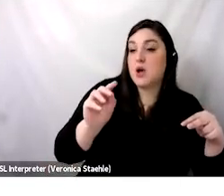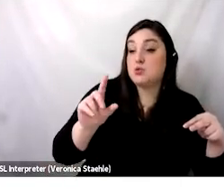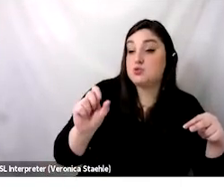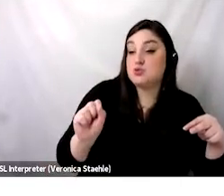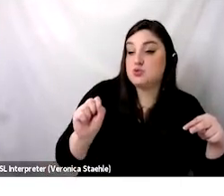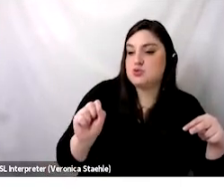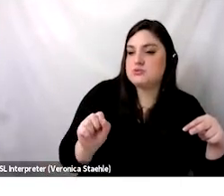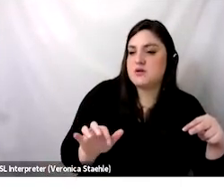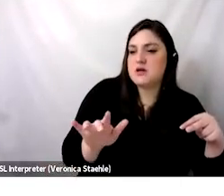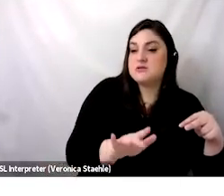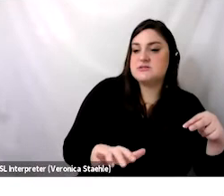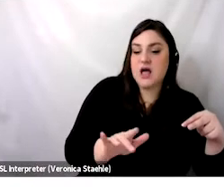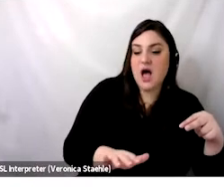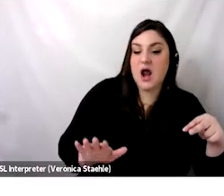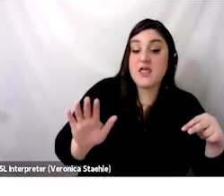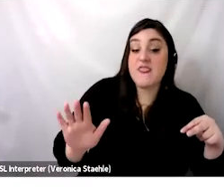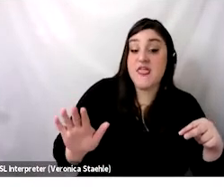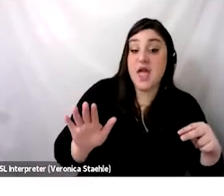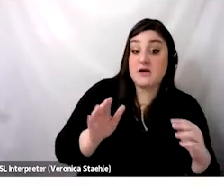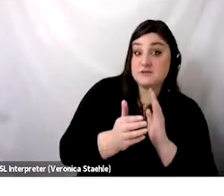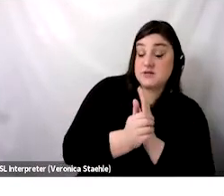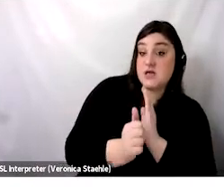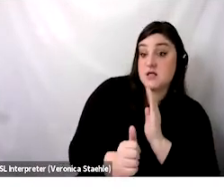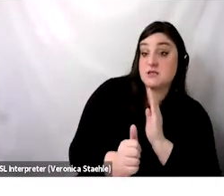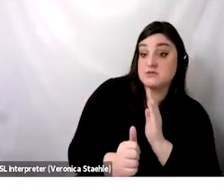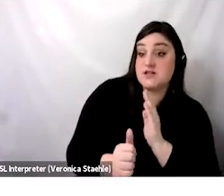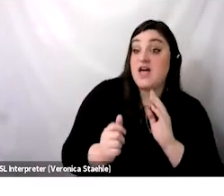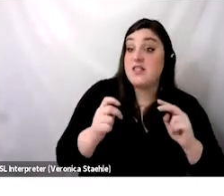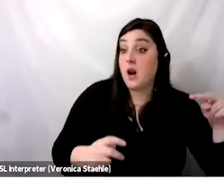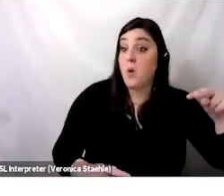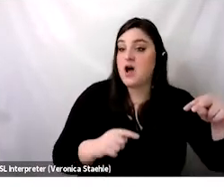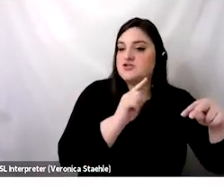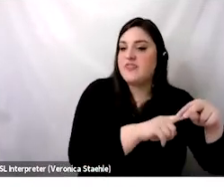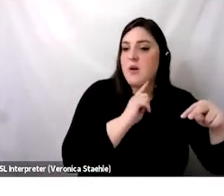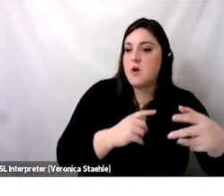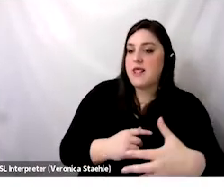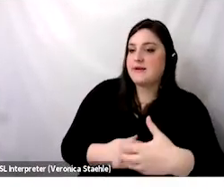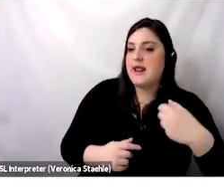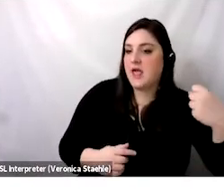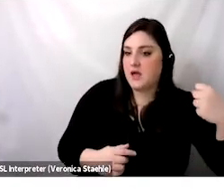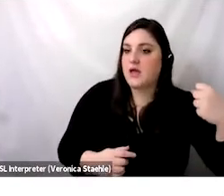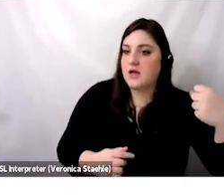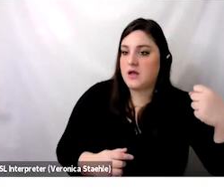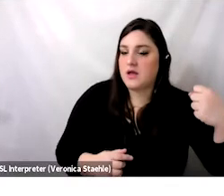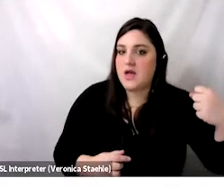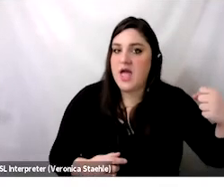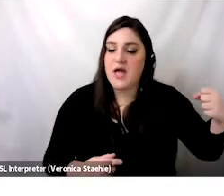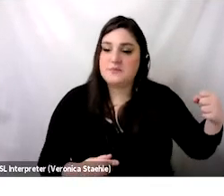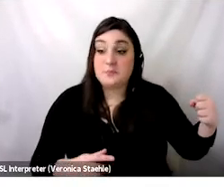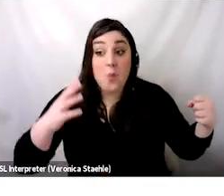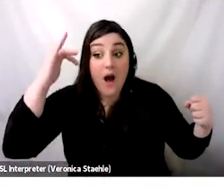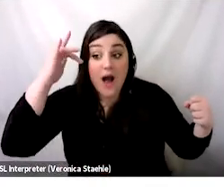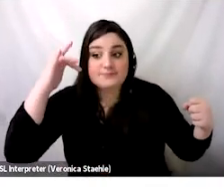take that knowledge and make it their own, because ownership of a slave was